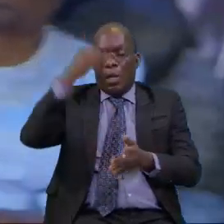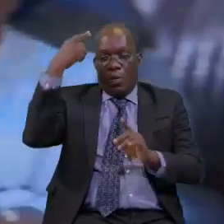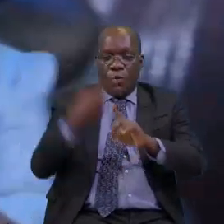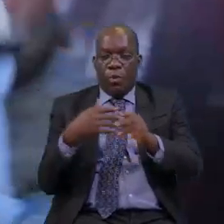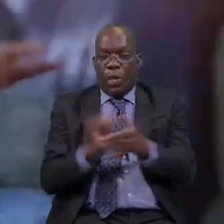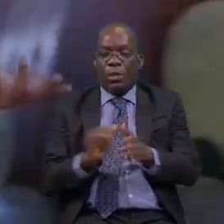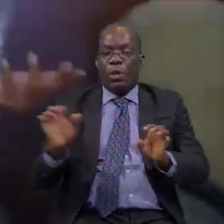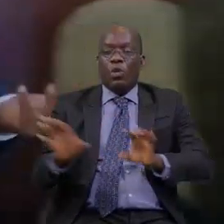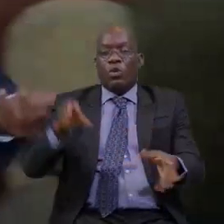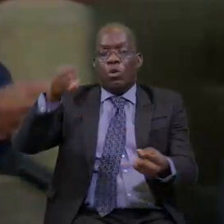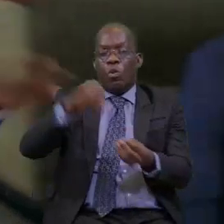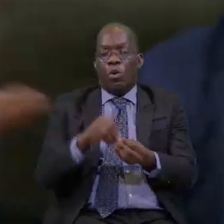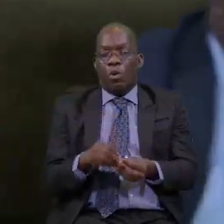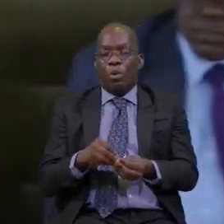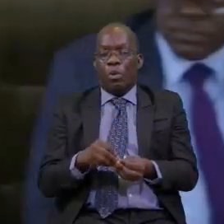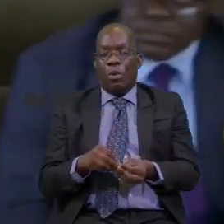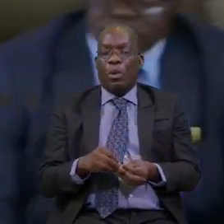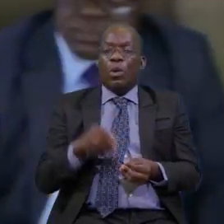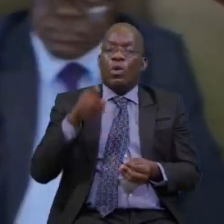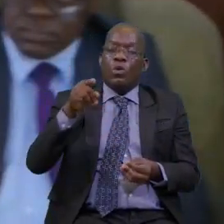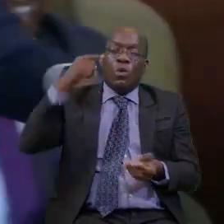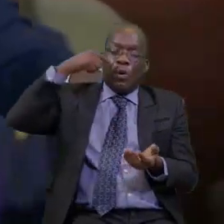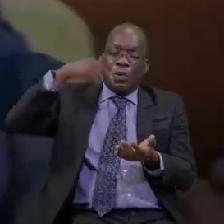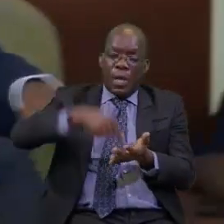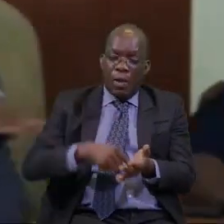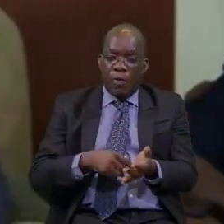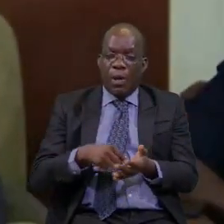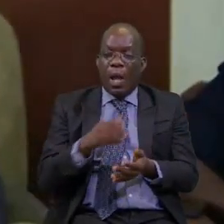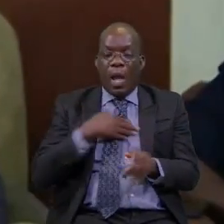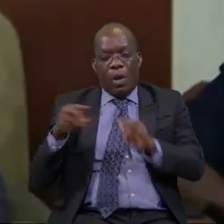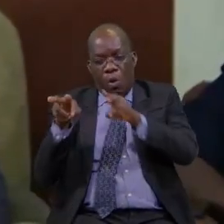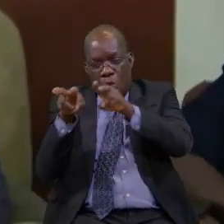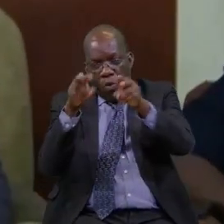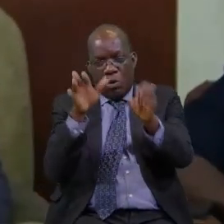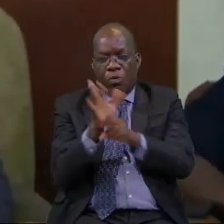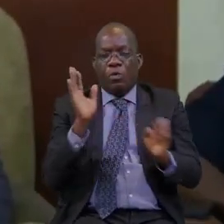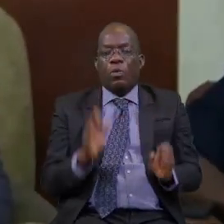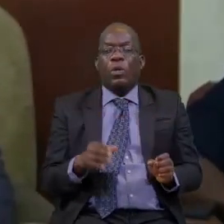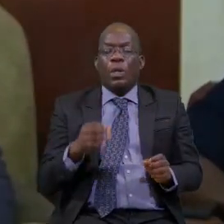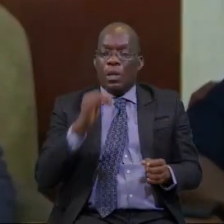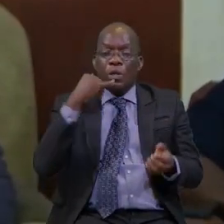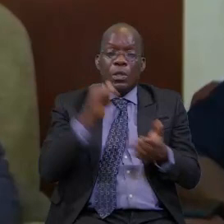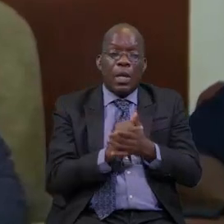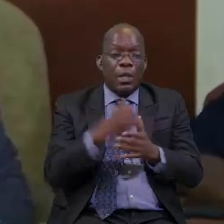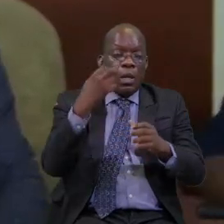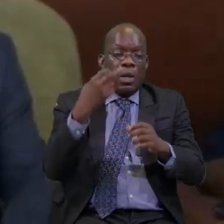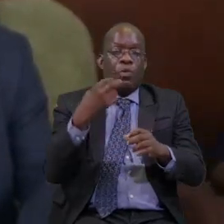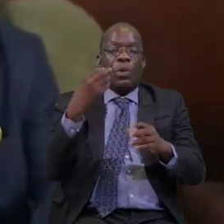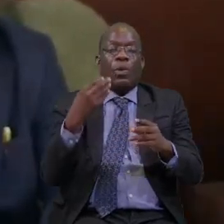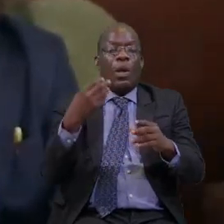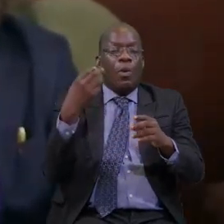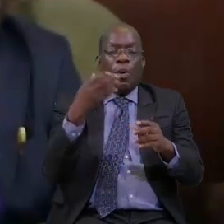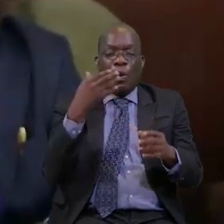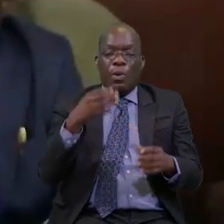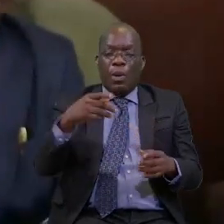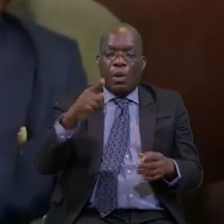Do more. And then be observant and be vigilant. Is that a thorny ground? Can I remove the thorns there